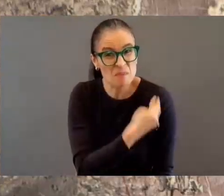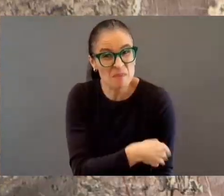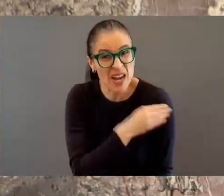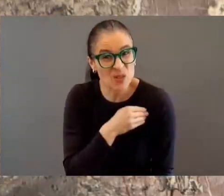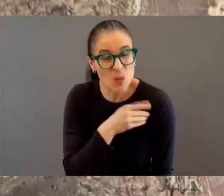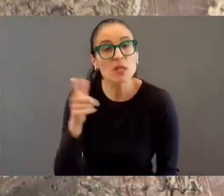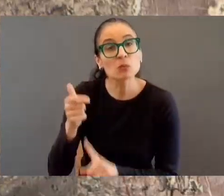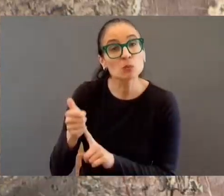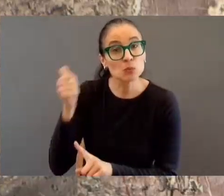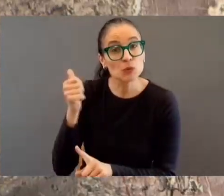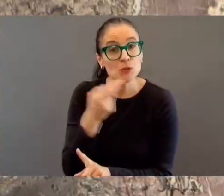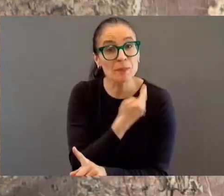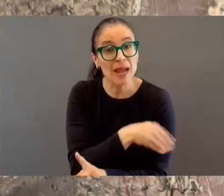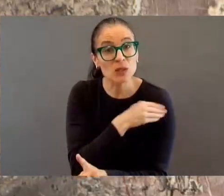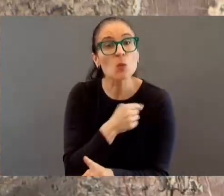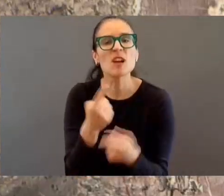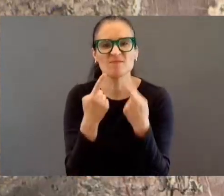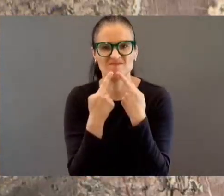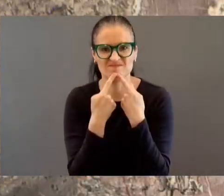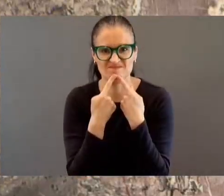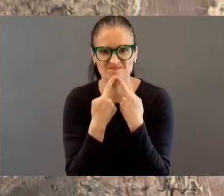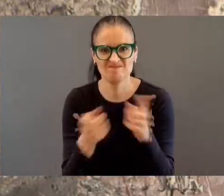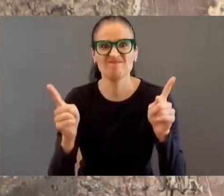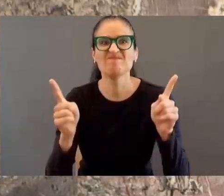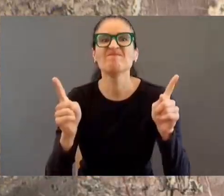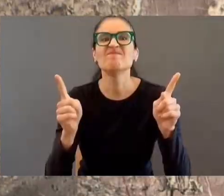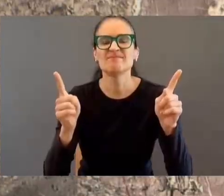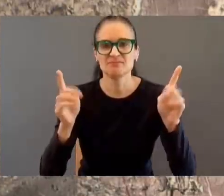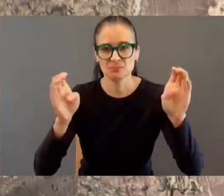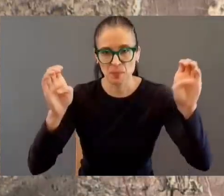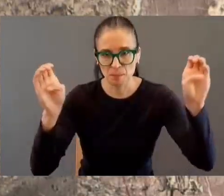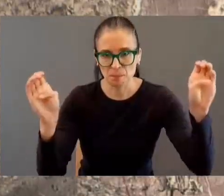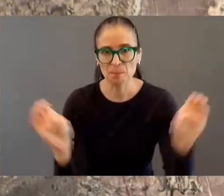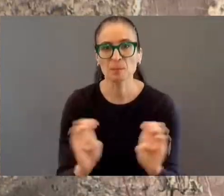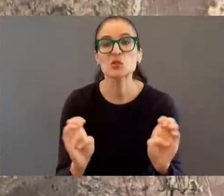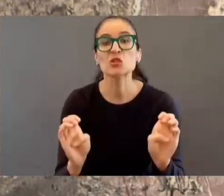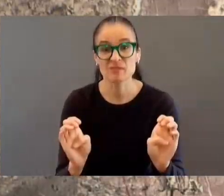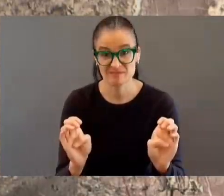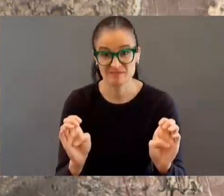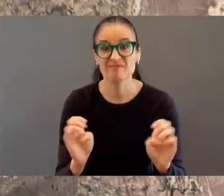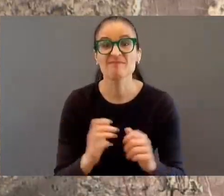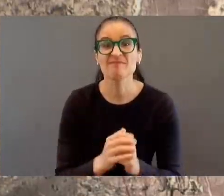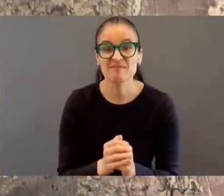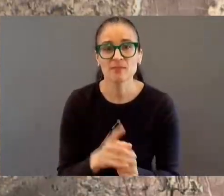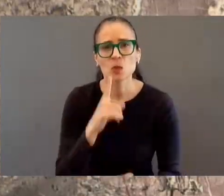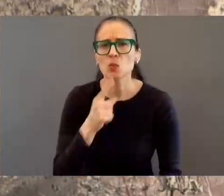that are stepping up and heading over to support. By the end of this weekend,